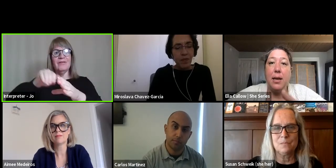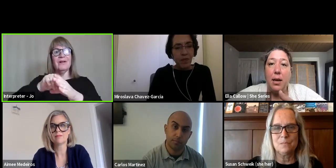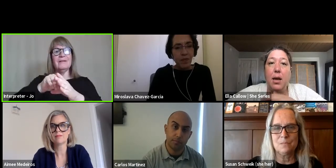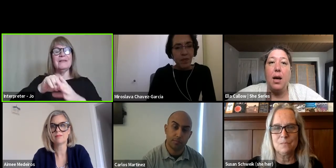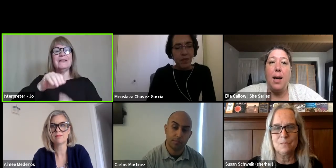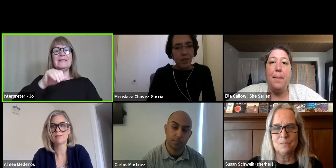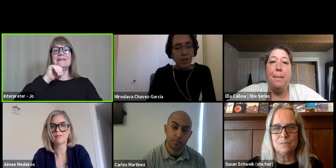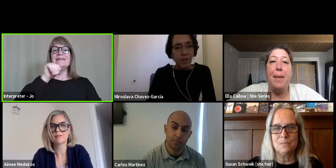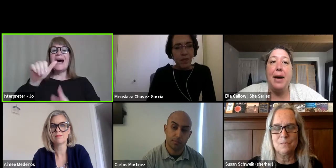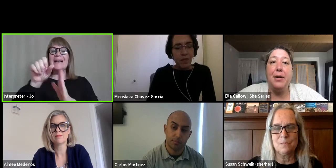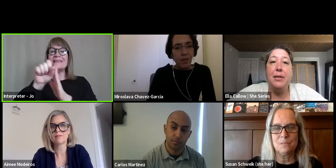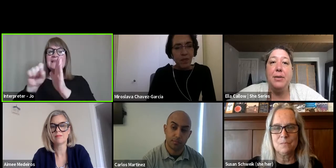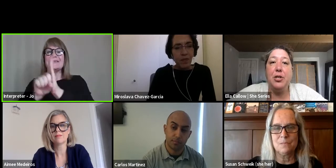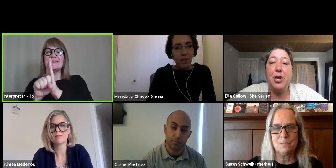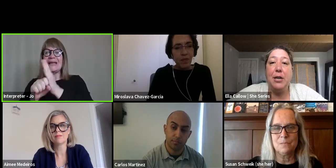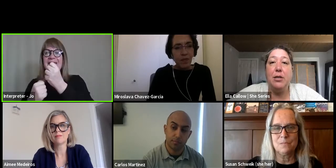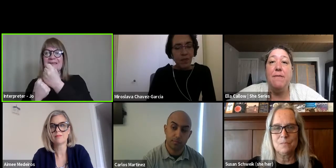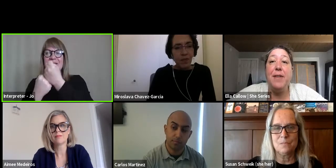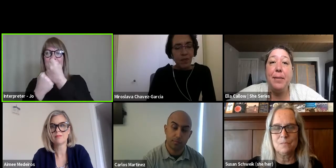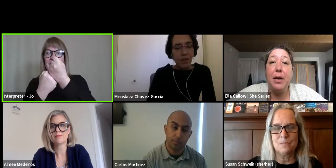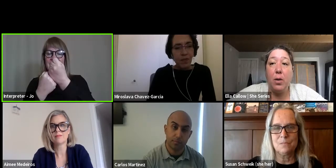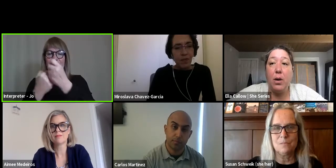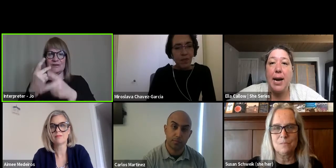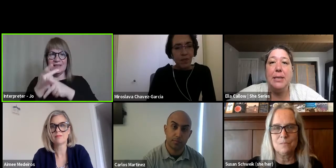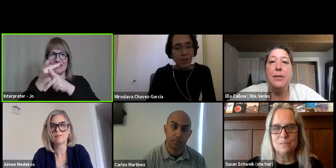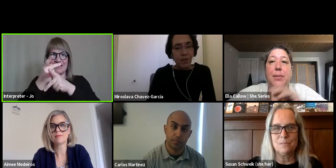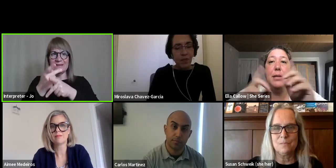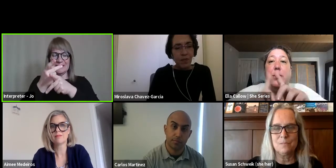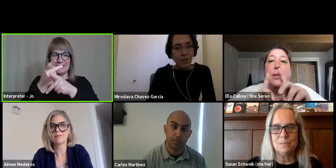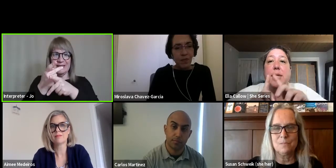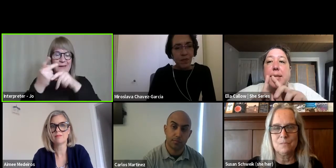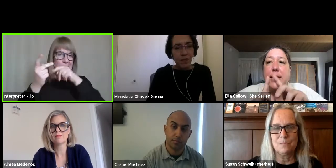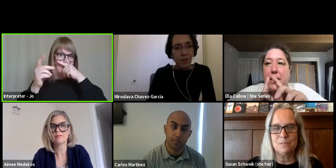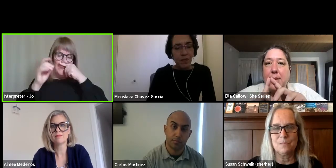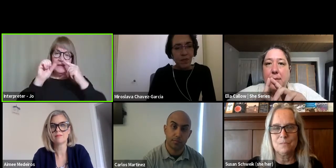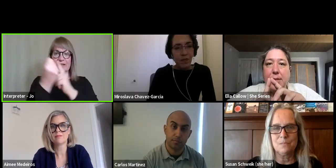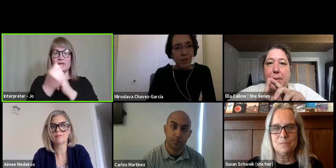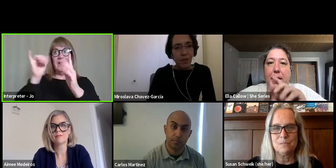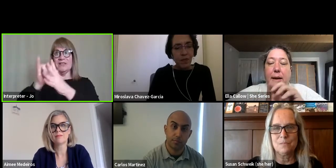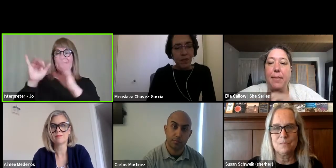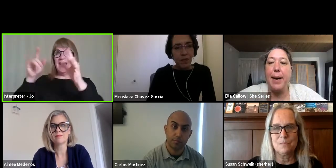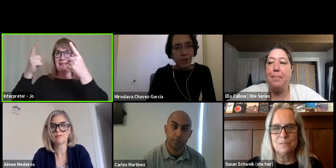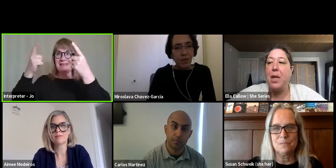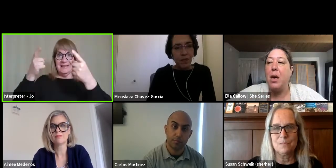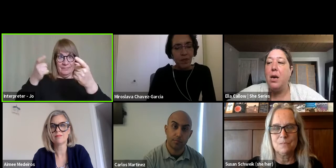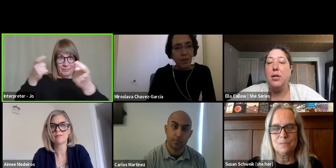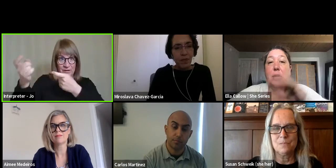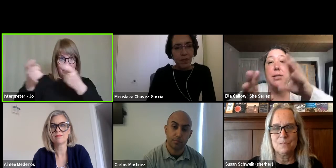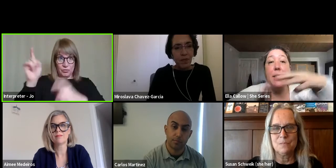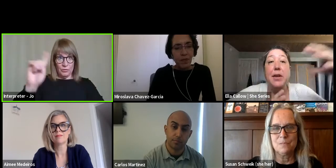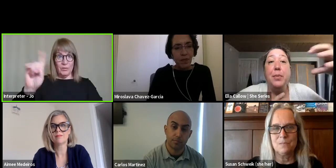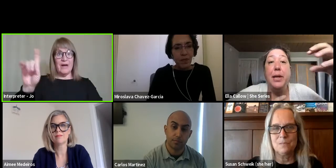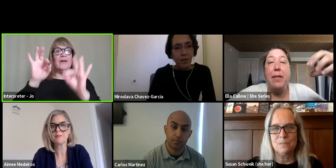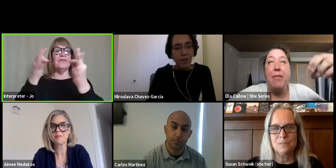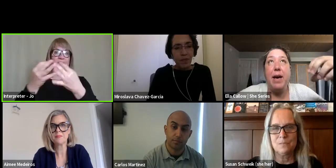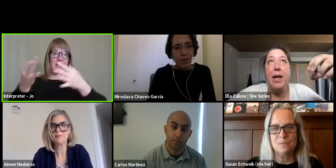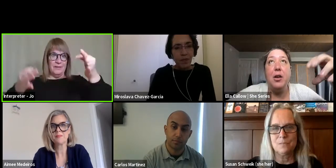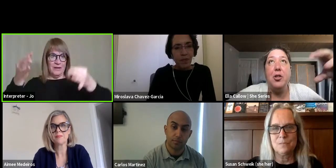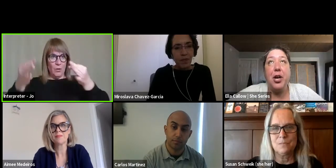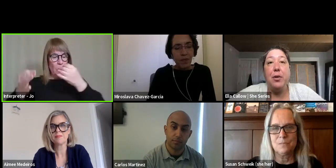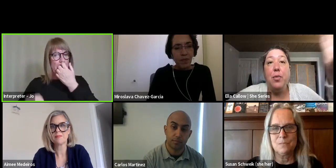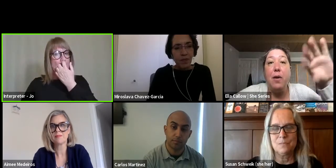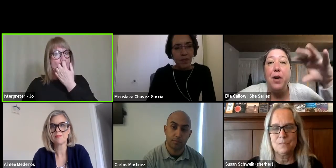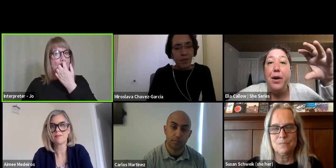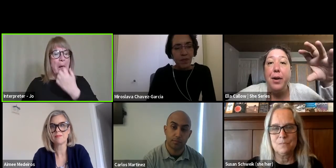custody matters which are handled in family court as between two citizens typically right so there's some interplay in